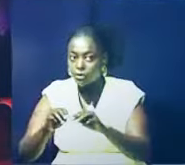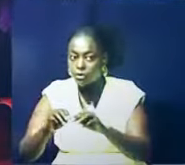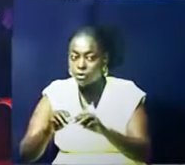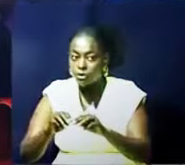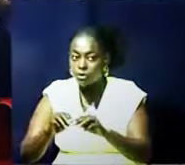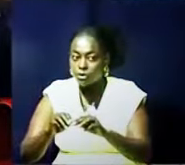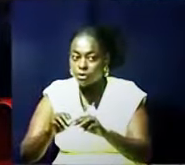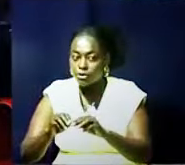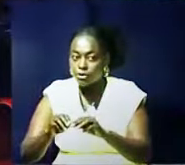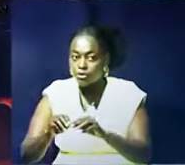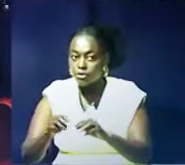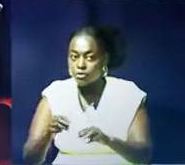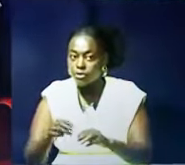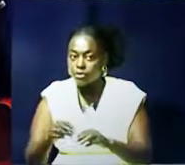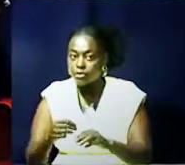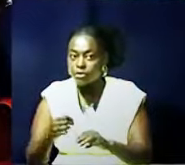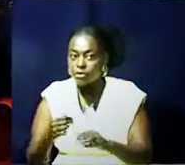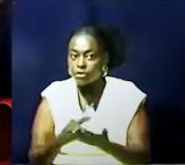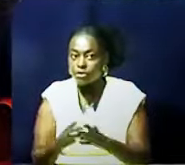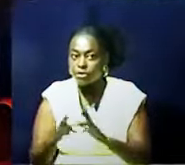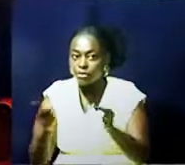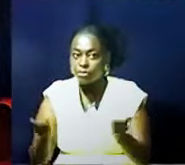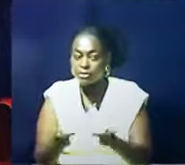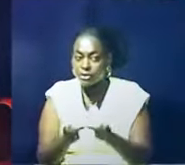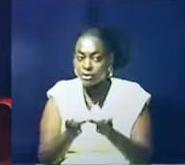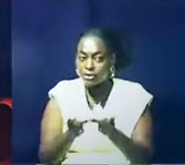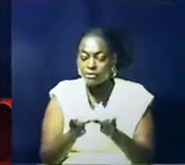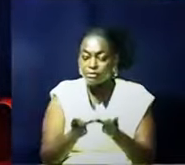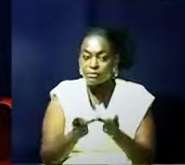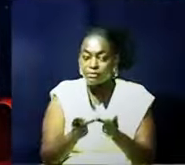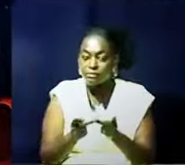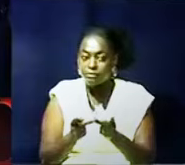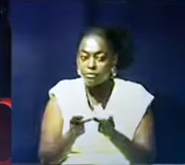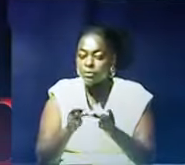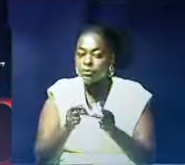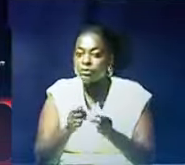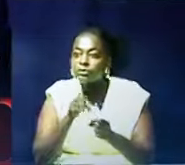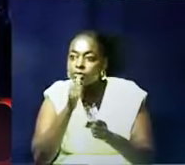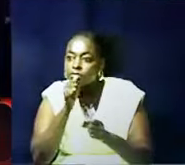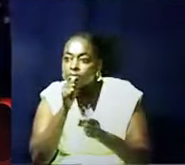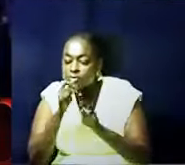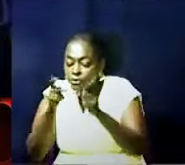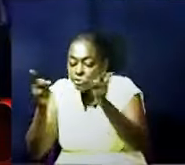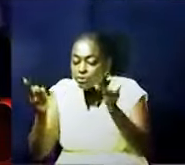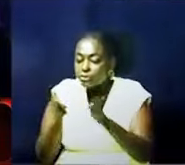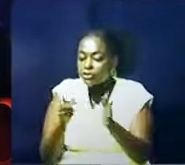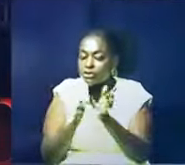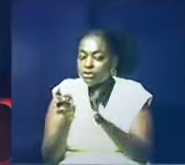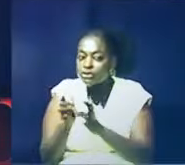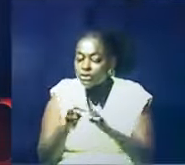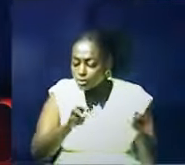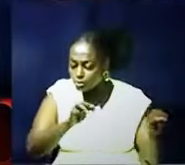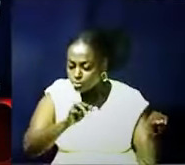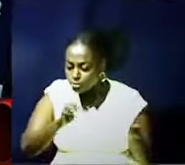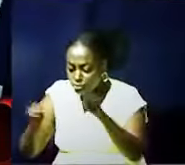But Jesus often withdrew to lonely places and prayed. Na Yesu otatwene